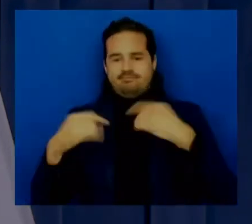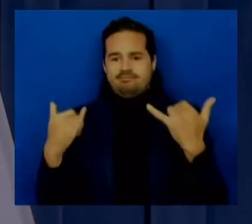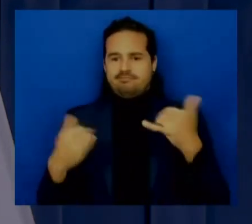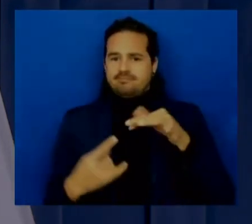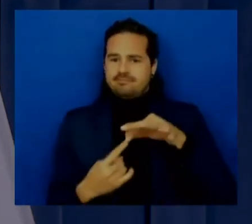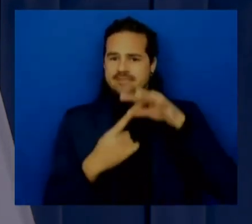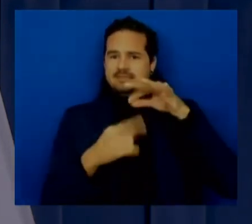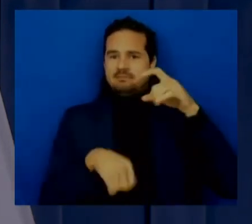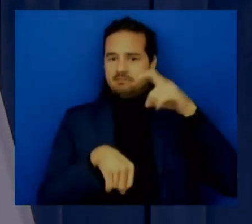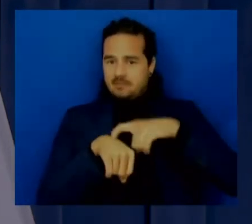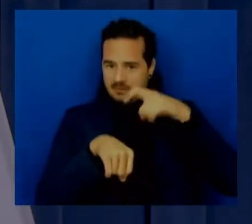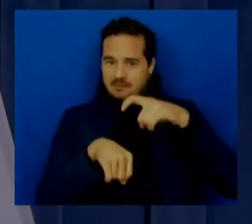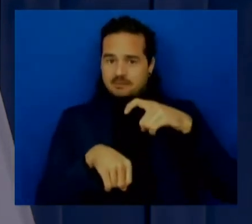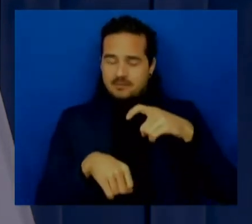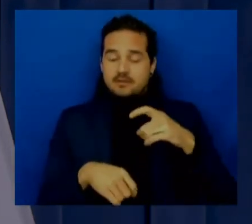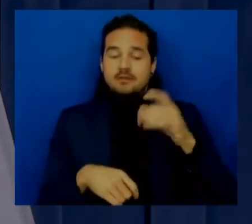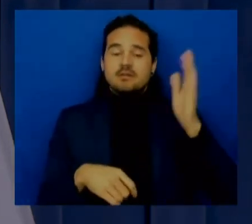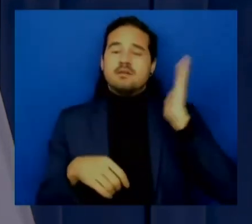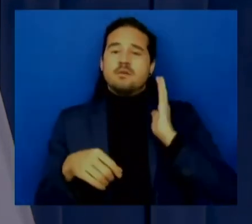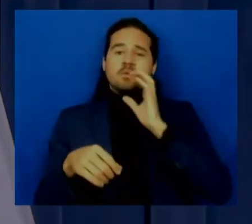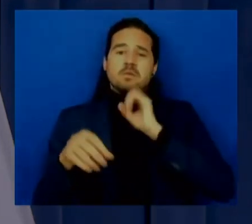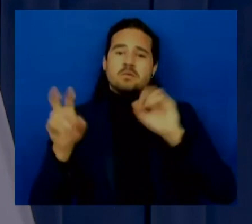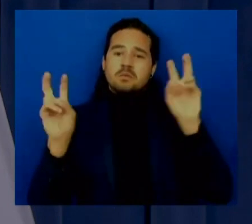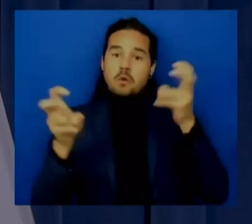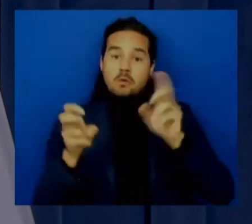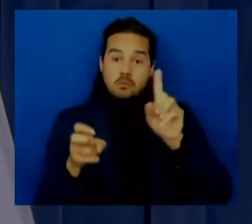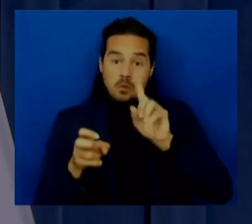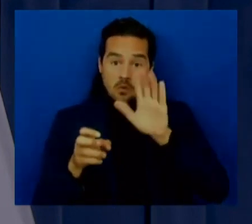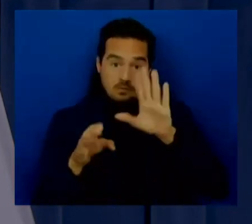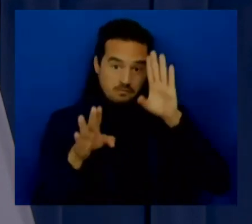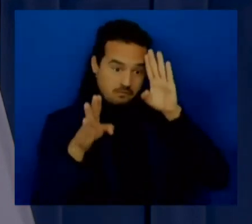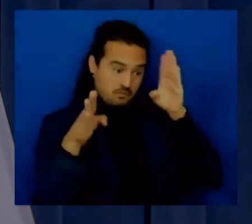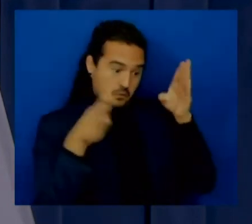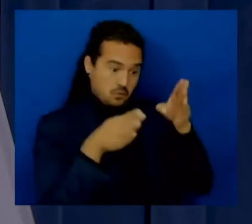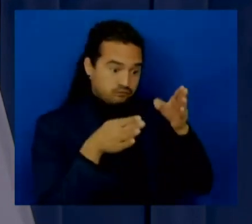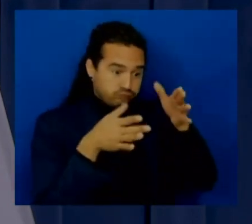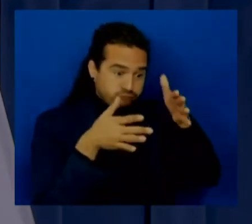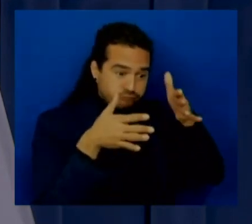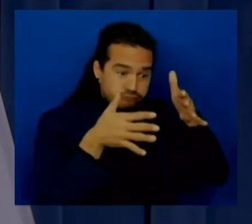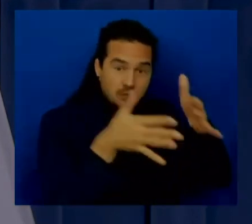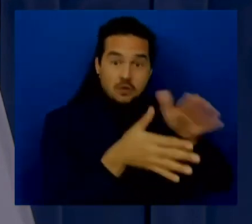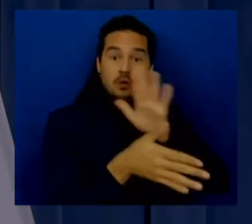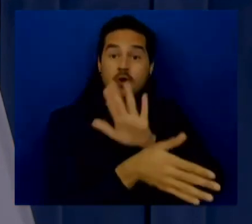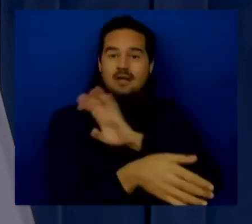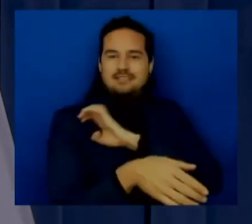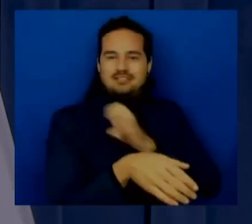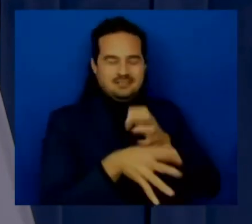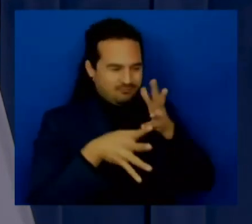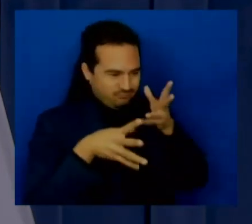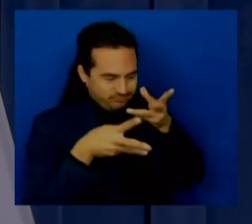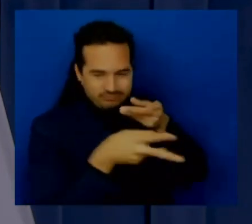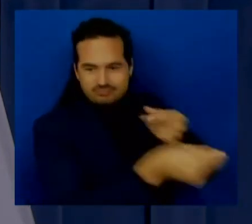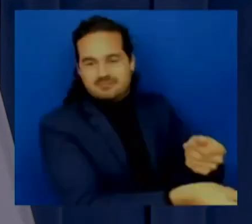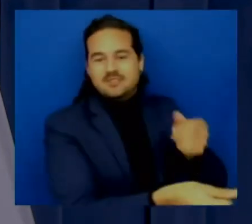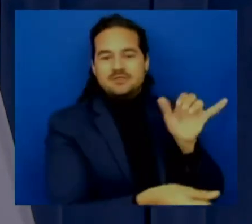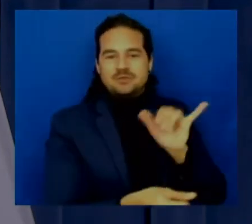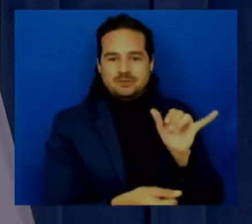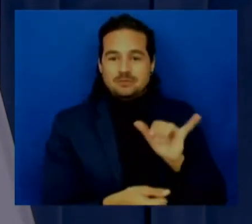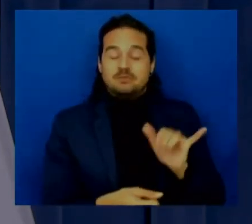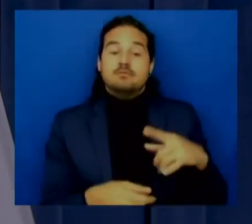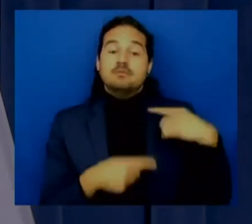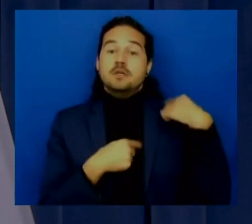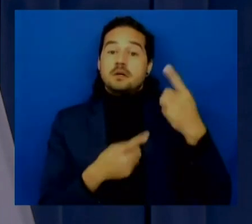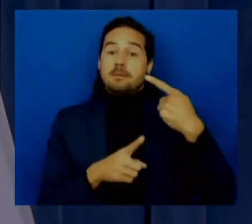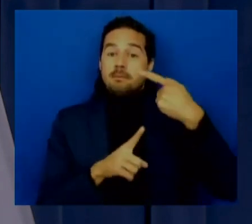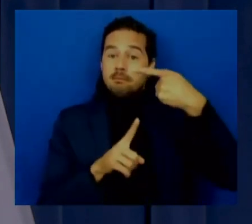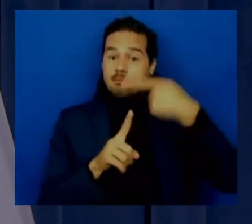flows, your energy goes. And so the last month, all of you put your time, your energy into getting to where we